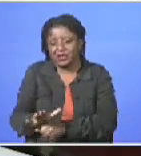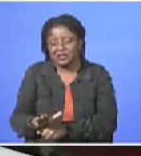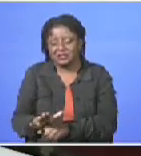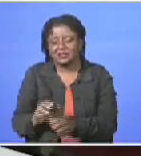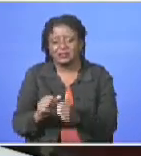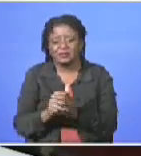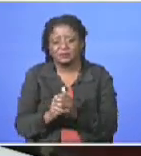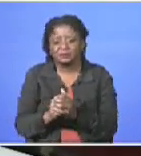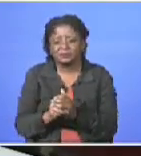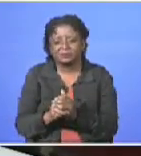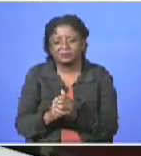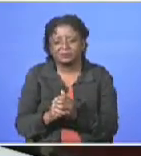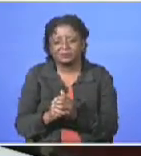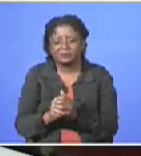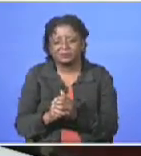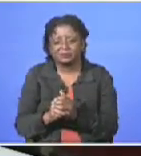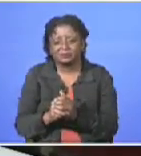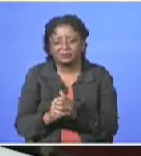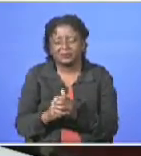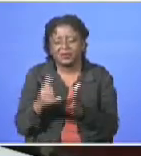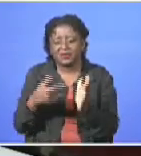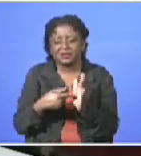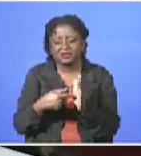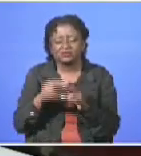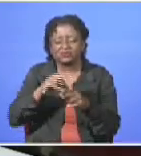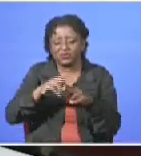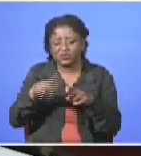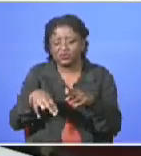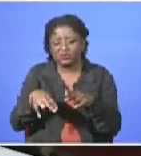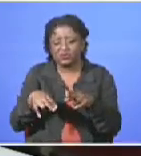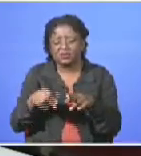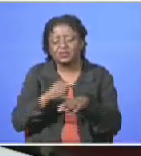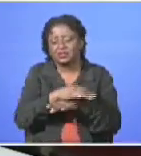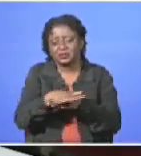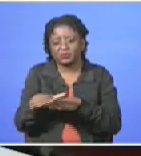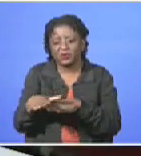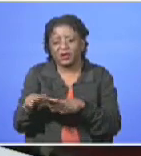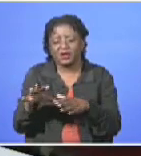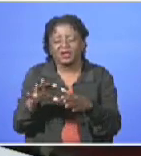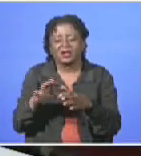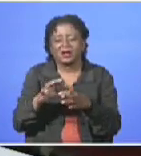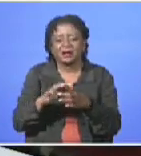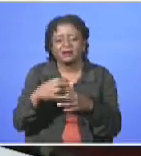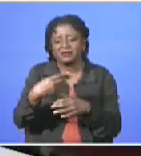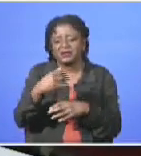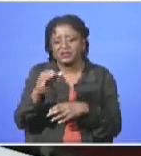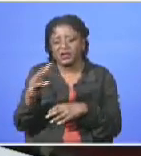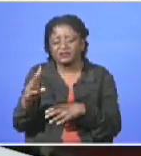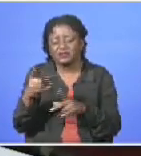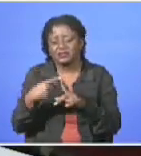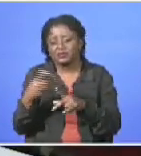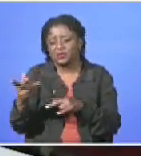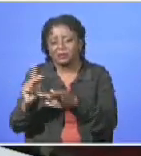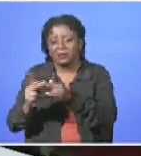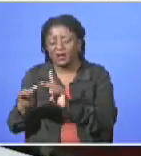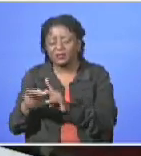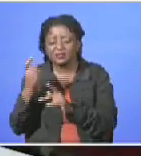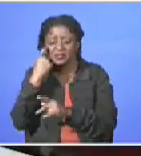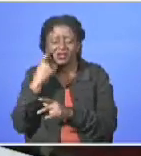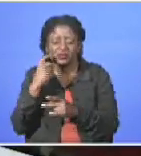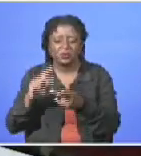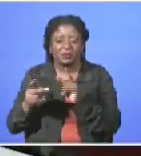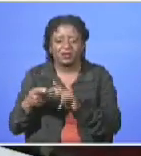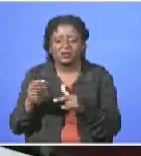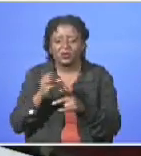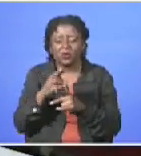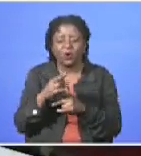is important because this is going to reduce the chance of them transmitting HIV sexually to their partners, to their sexual partners, or if it's a